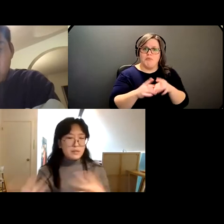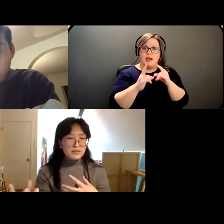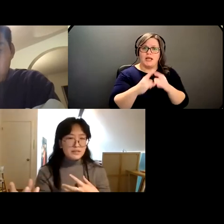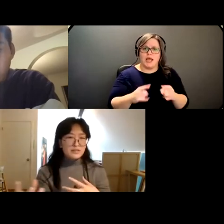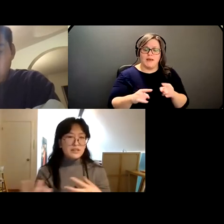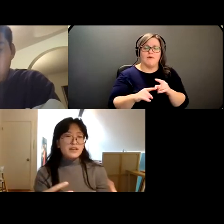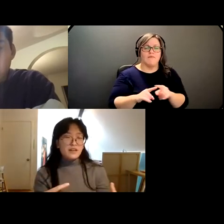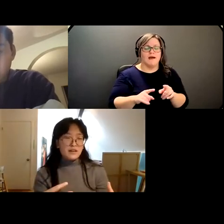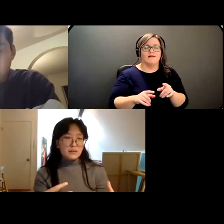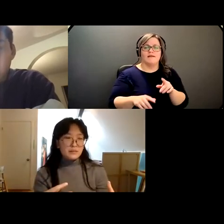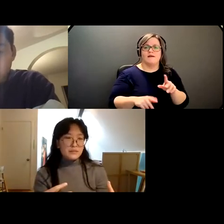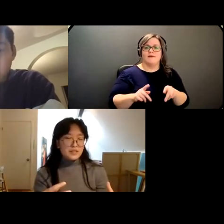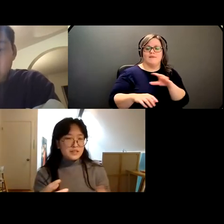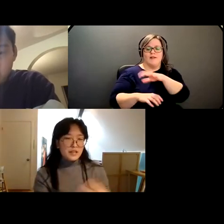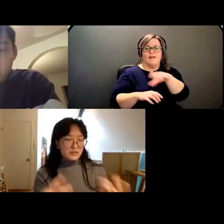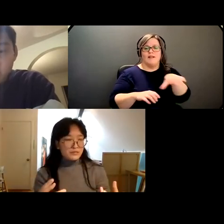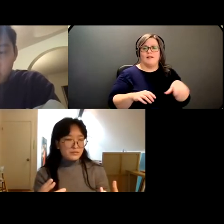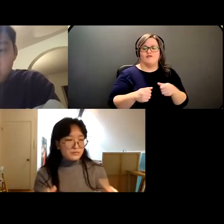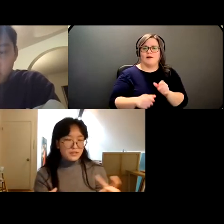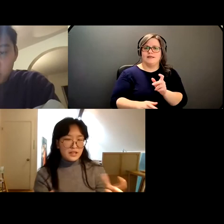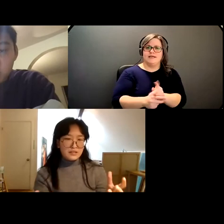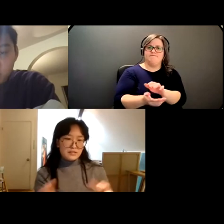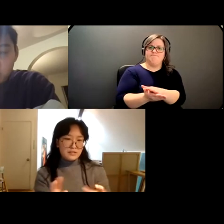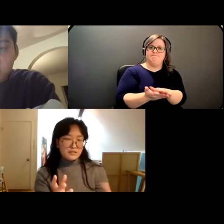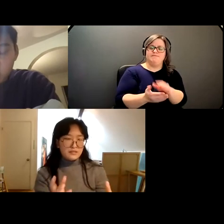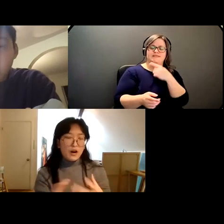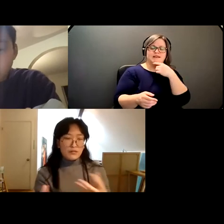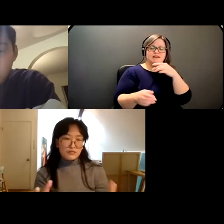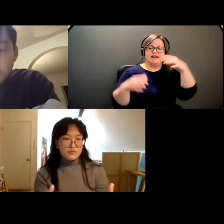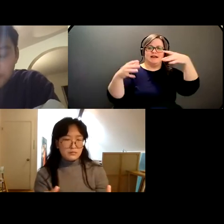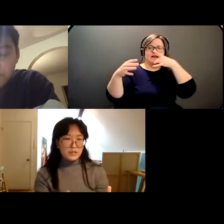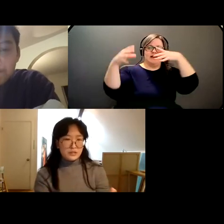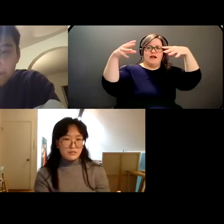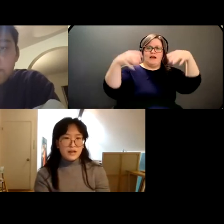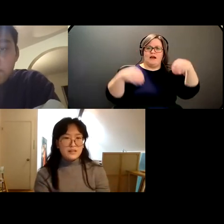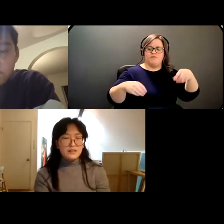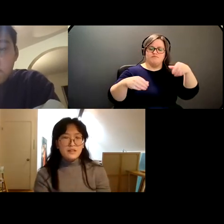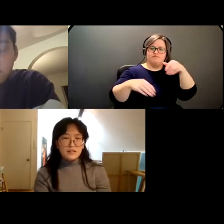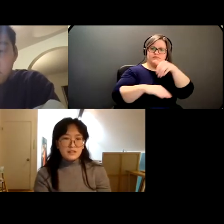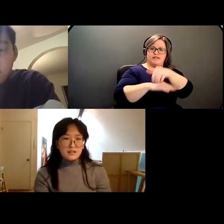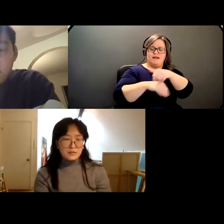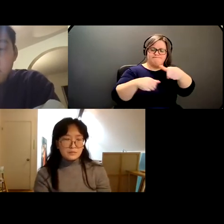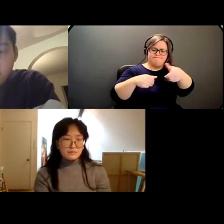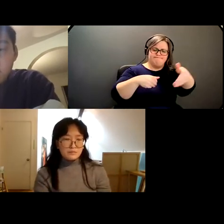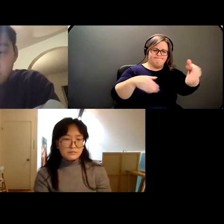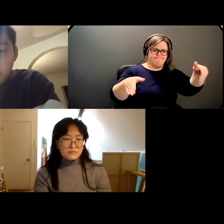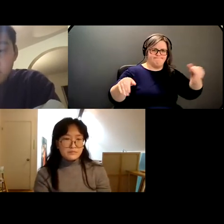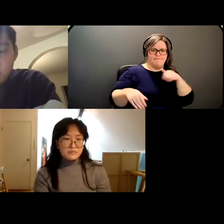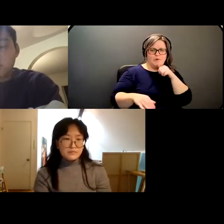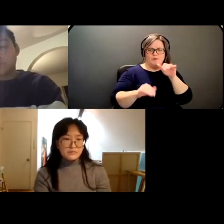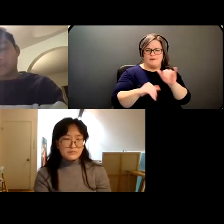art-driven space, it's kind of set off because of that.